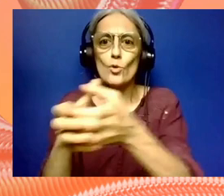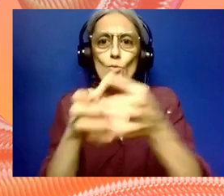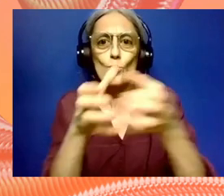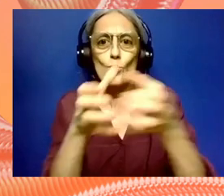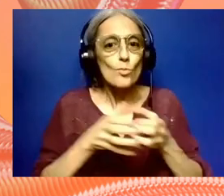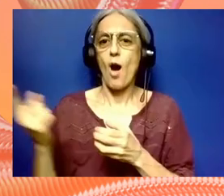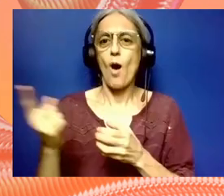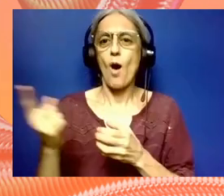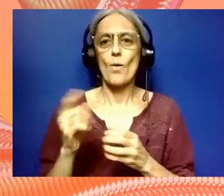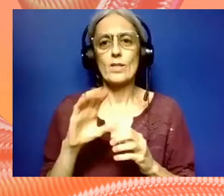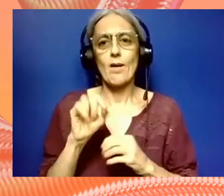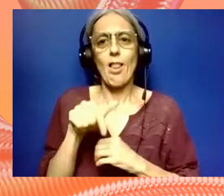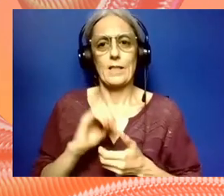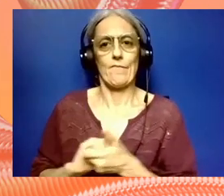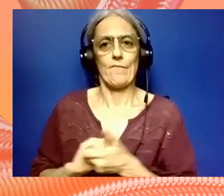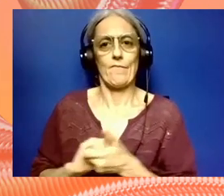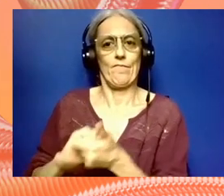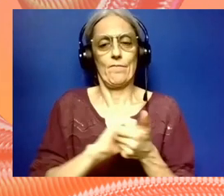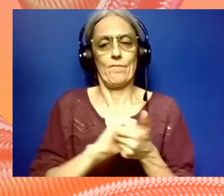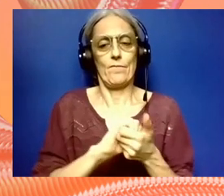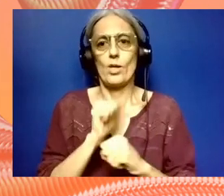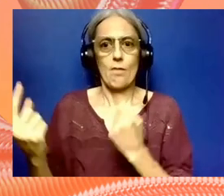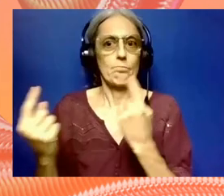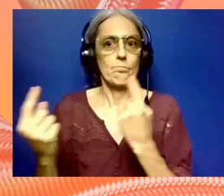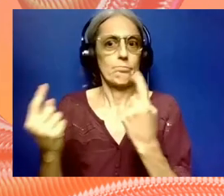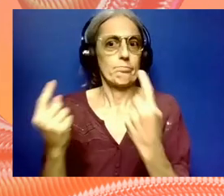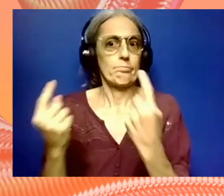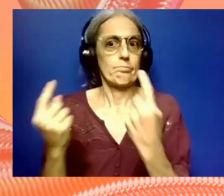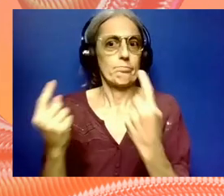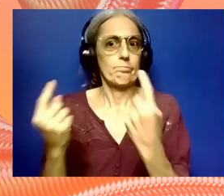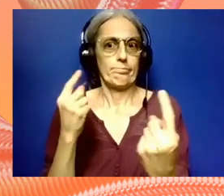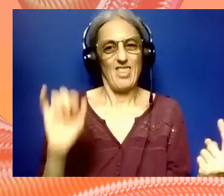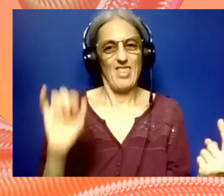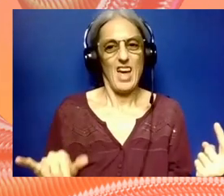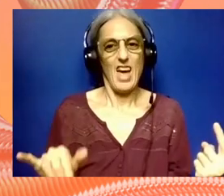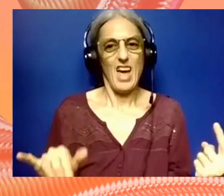just been where really I've been meditating on a lot and listening and learning and